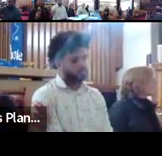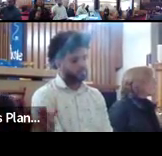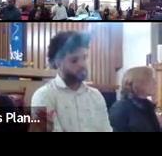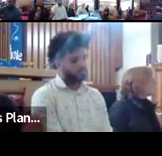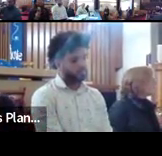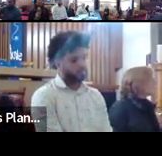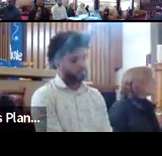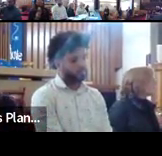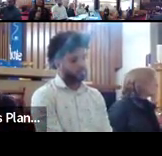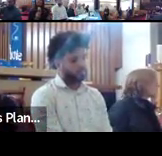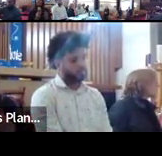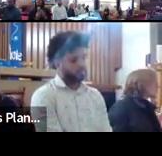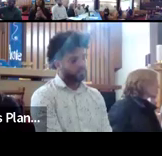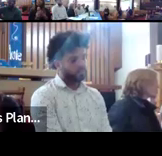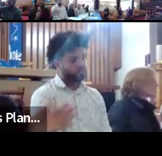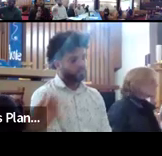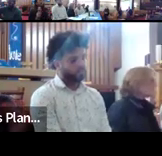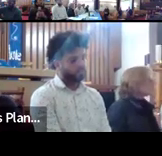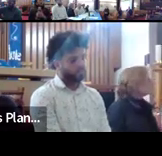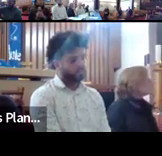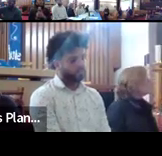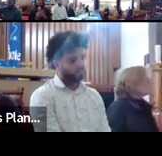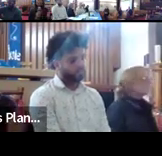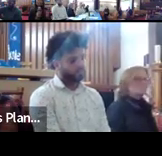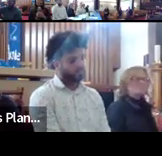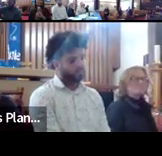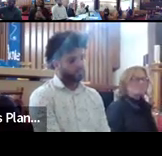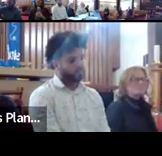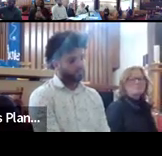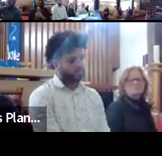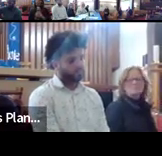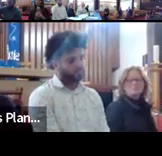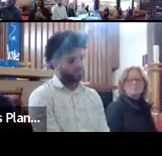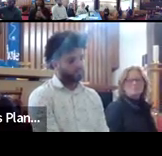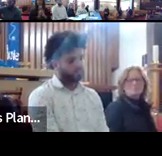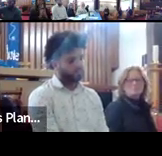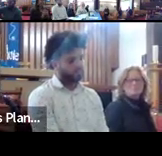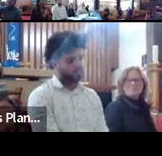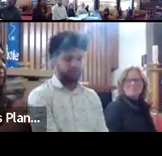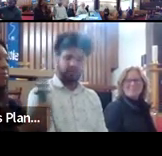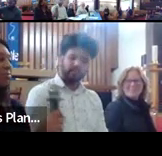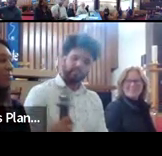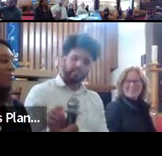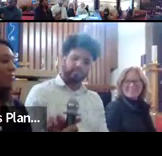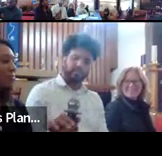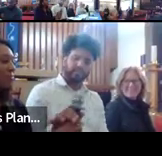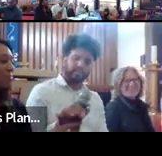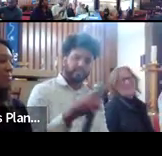them to cover these communication gaps. And I'm happy to stand in the fold and help with that in any way possible. Thank you.